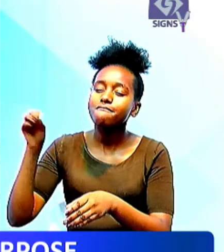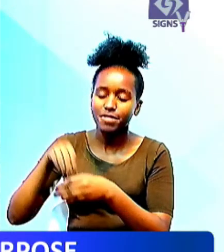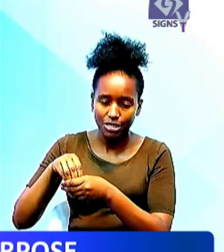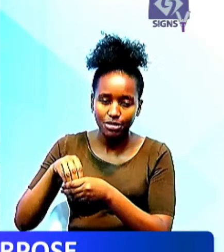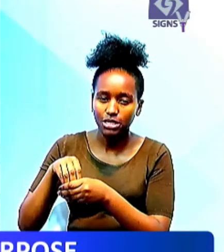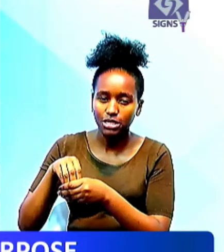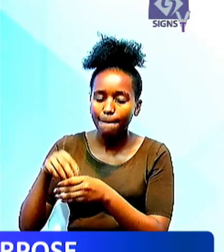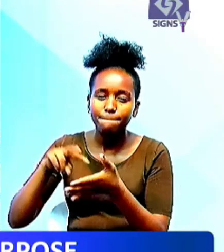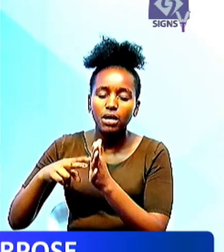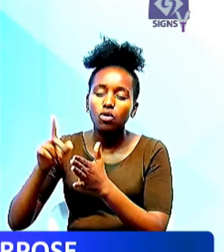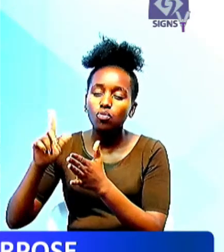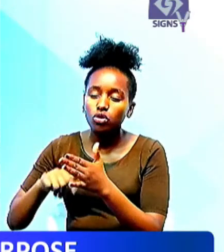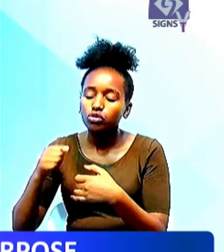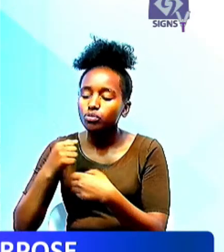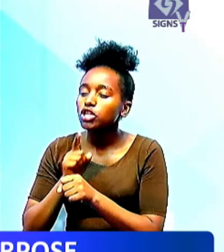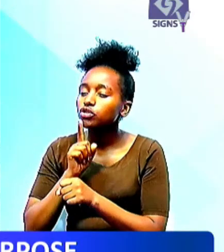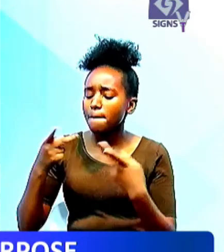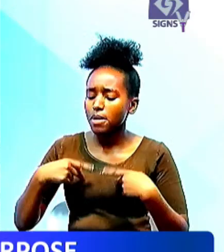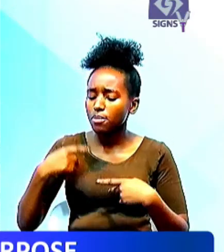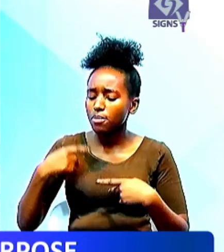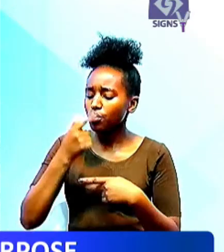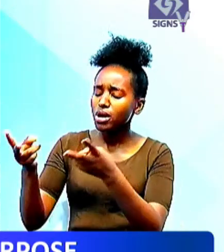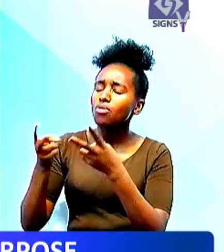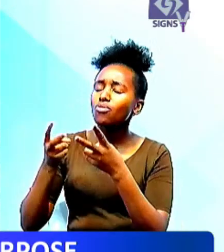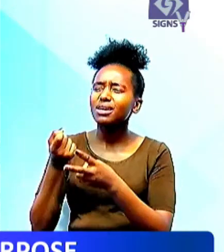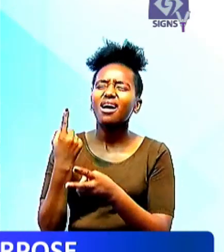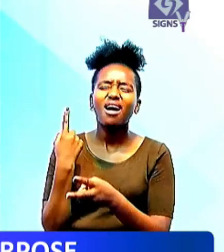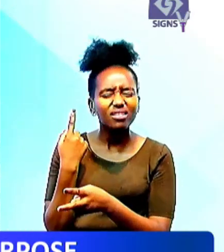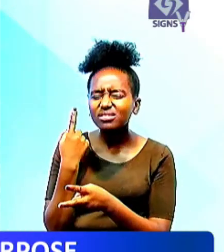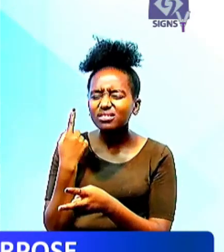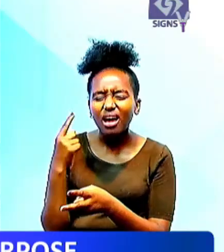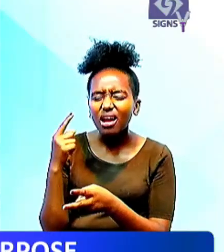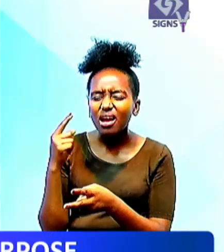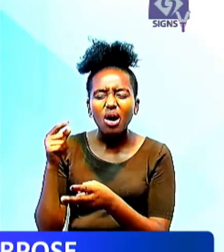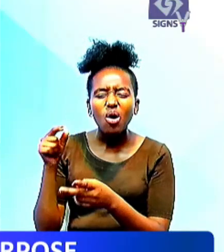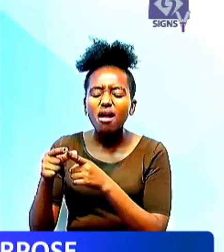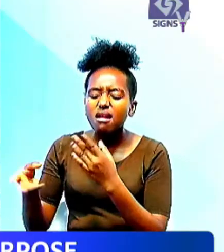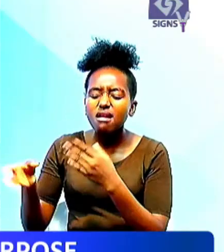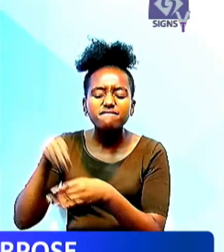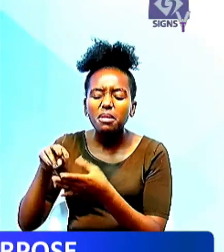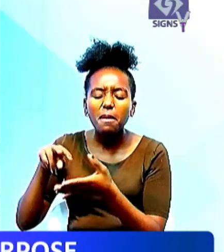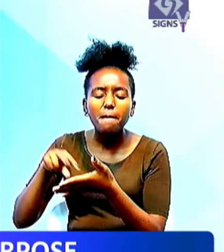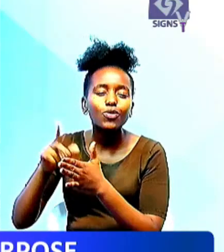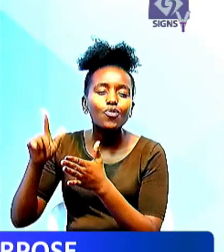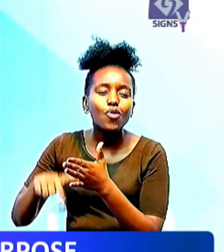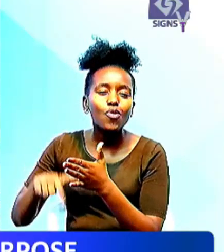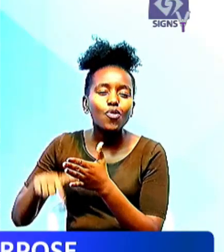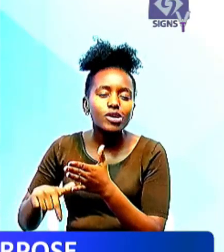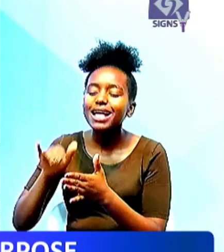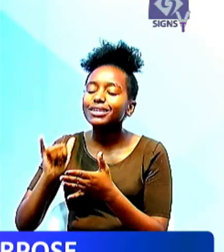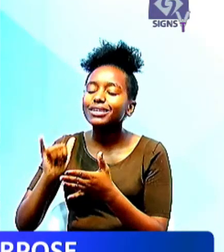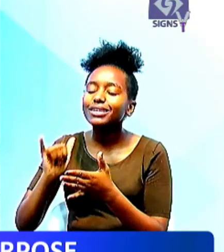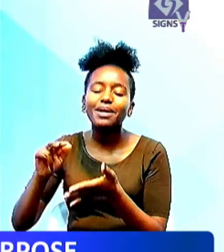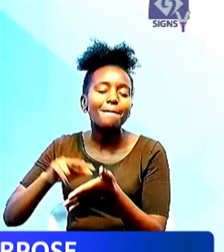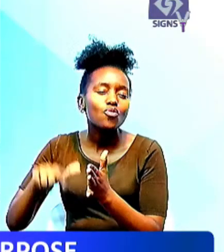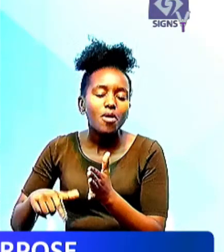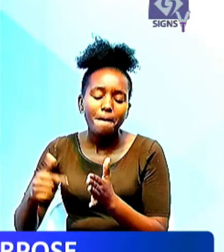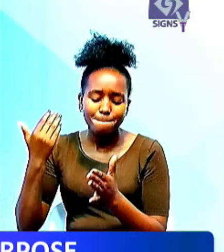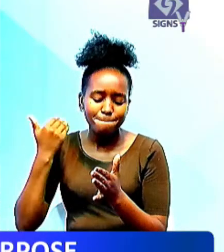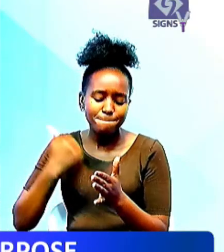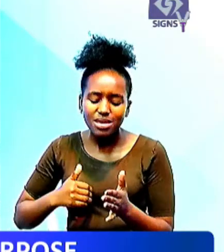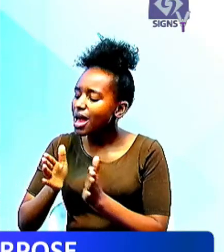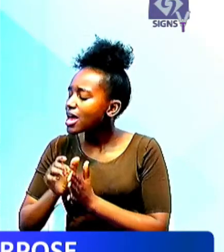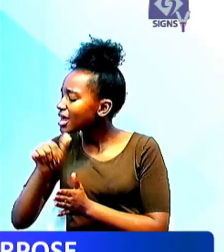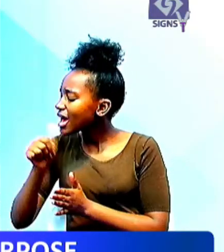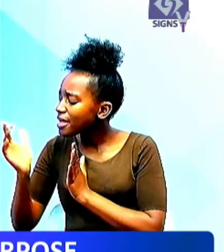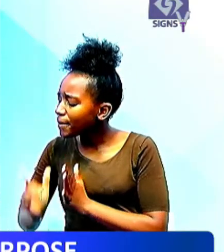so that somebody who is watching is able to understand this big word? Oh, I'm an investor. What difference is between me